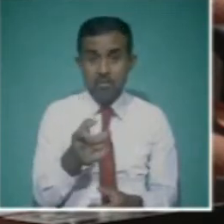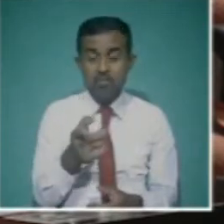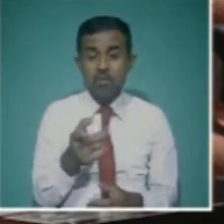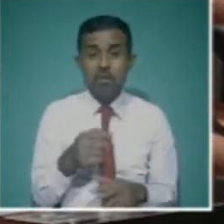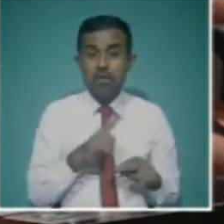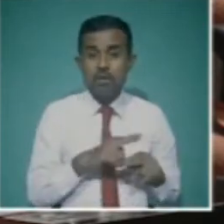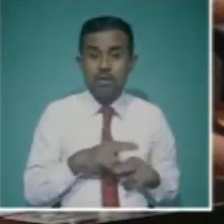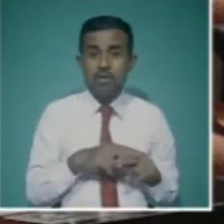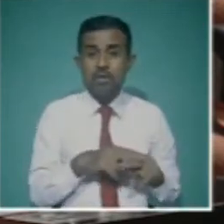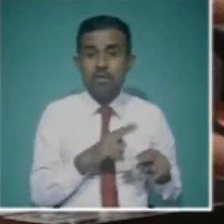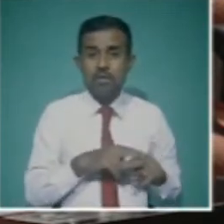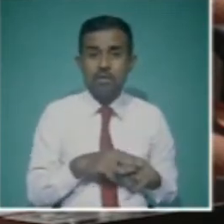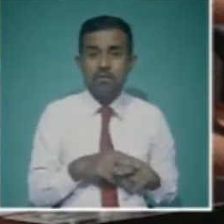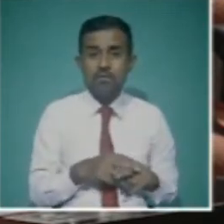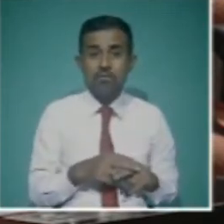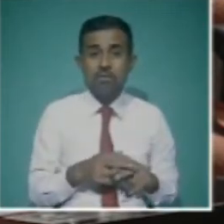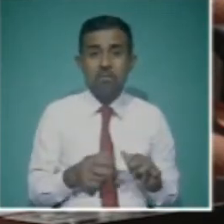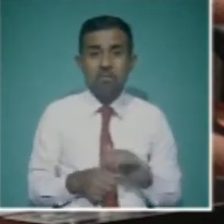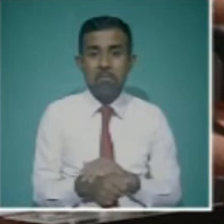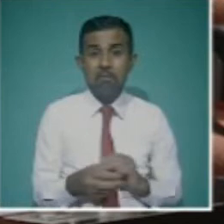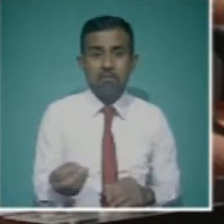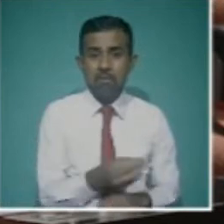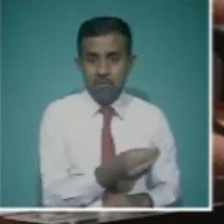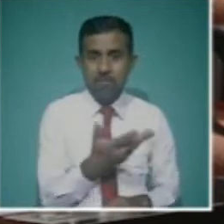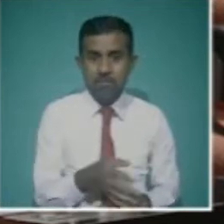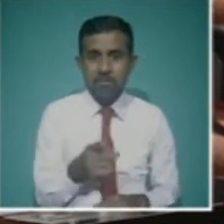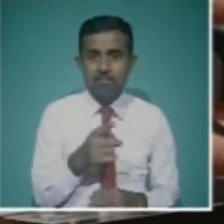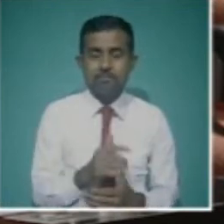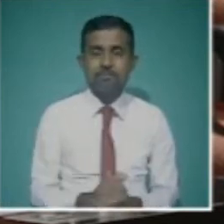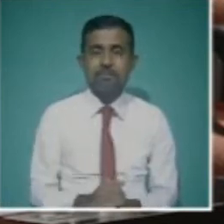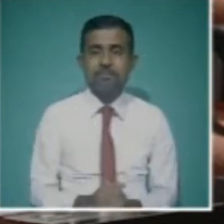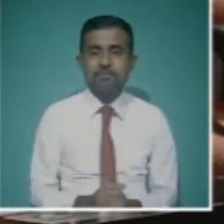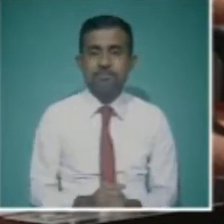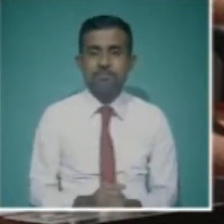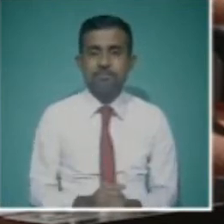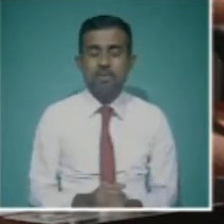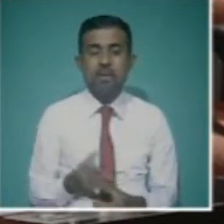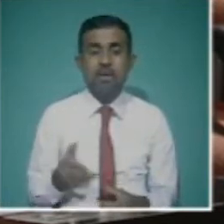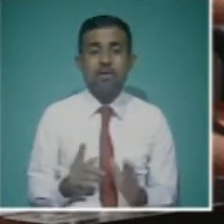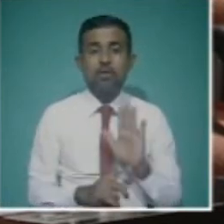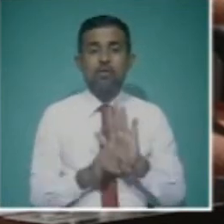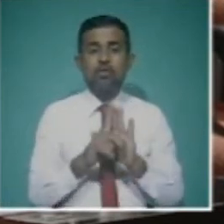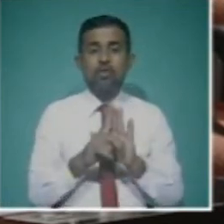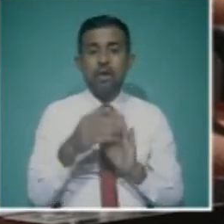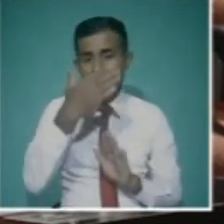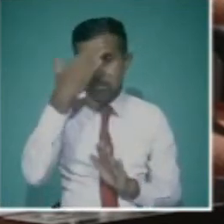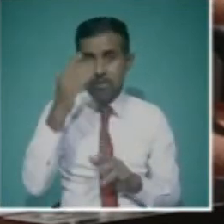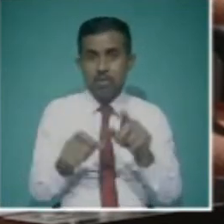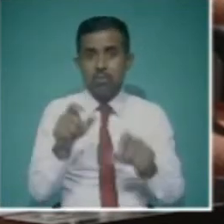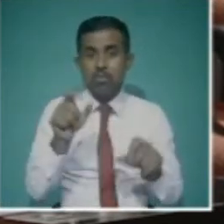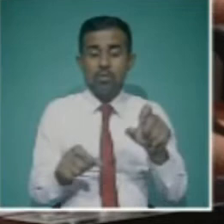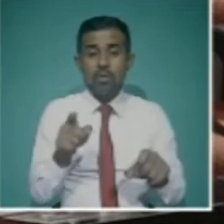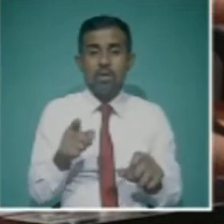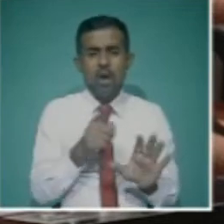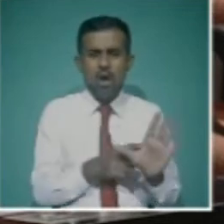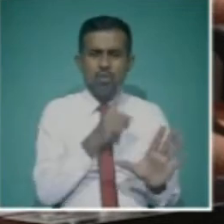today, the Tamil people of the Northeast who are discriminated on year after year,